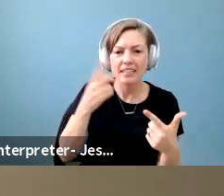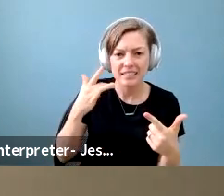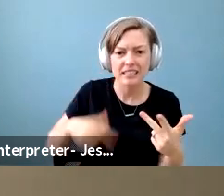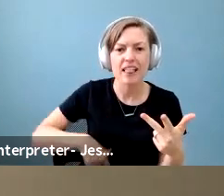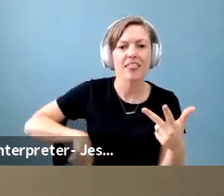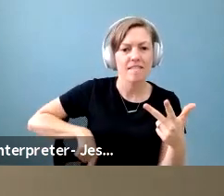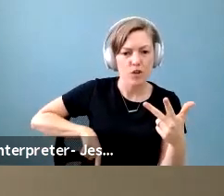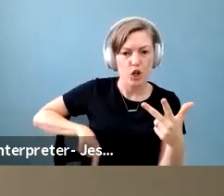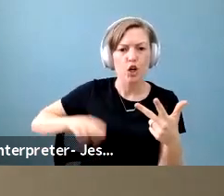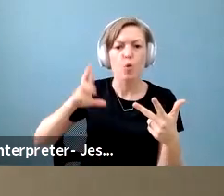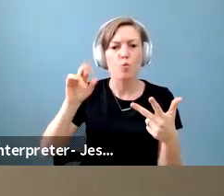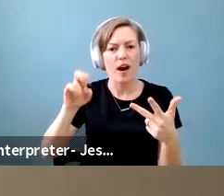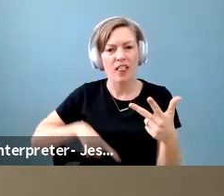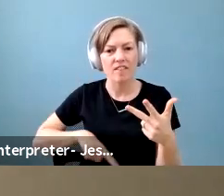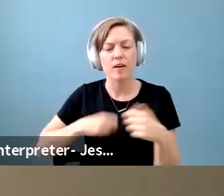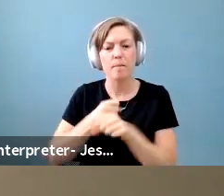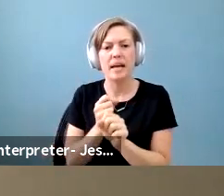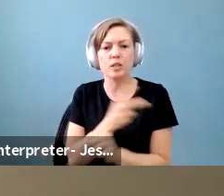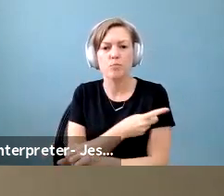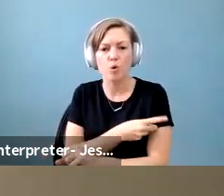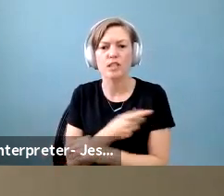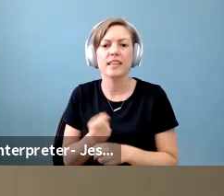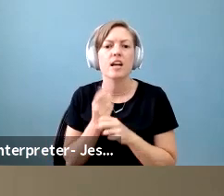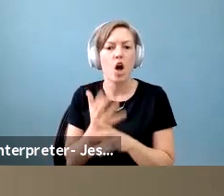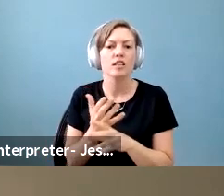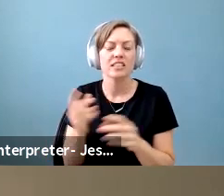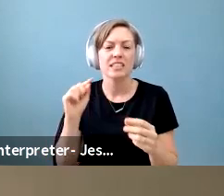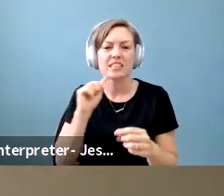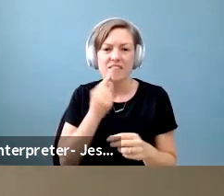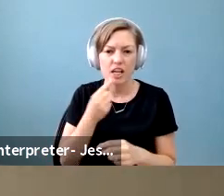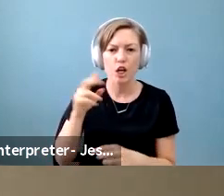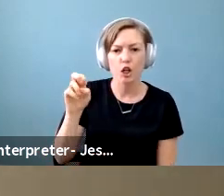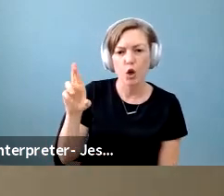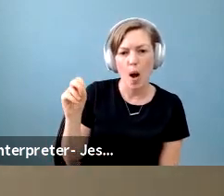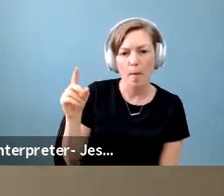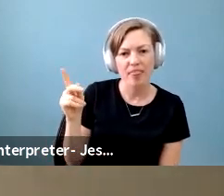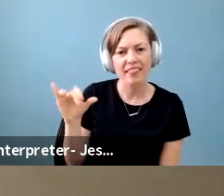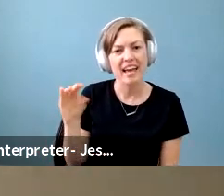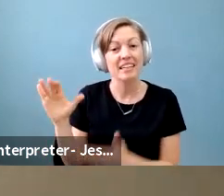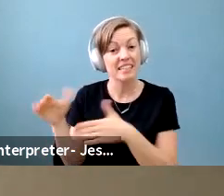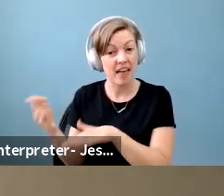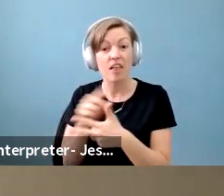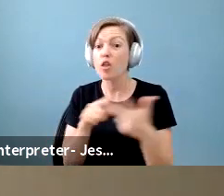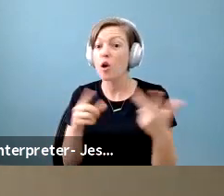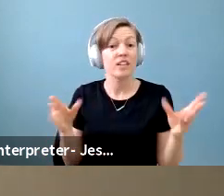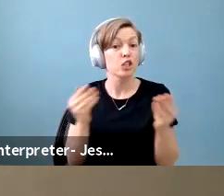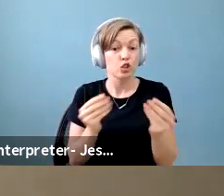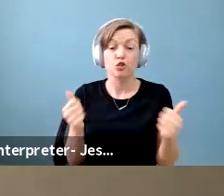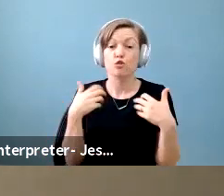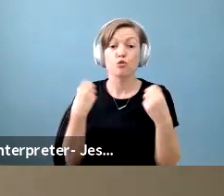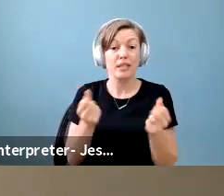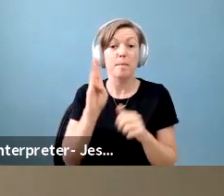makes a protein that causes severe neuropathy and death. These have all been treated by CRISPR. These